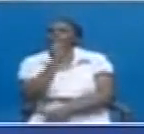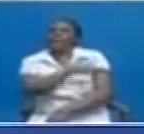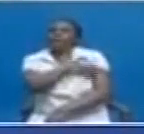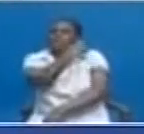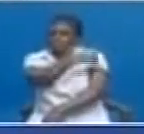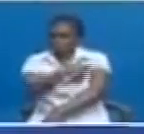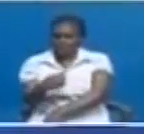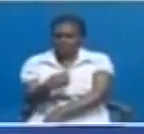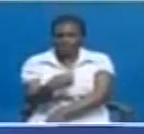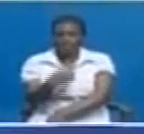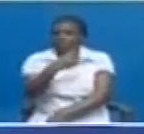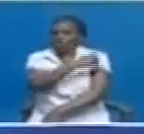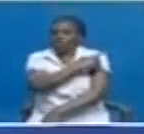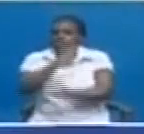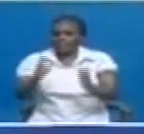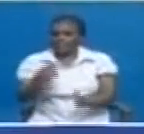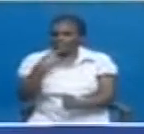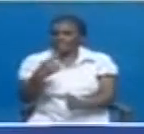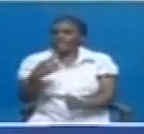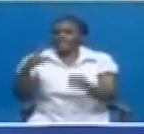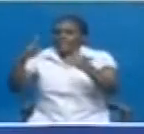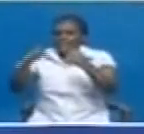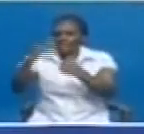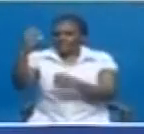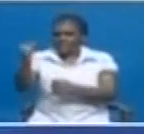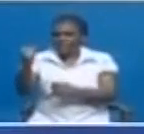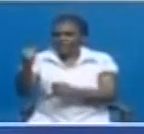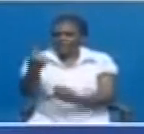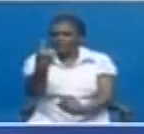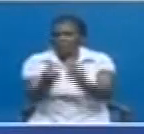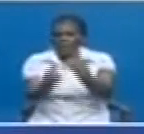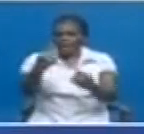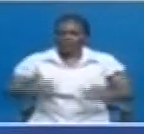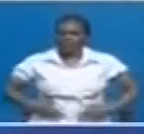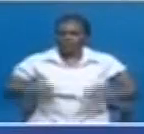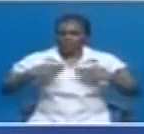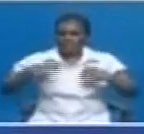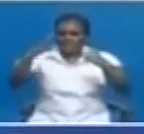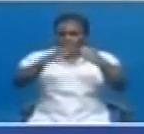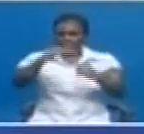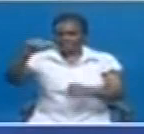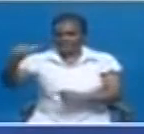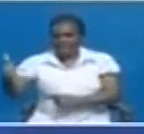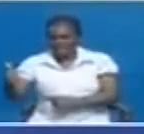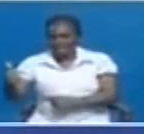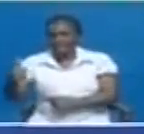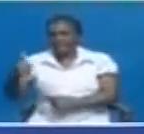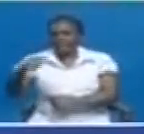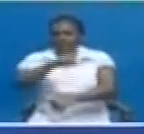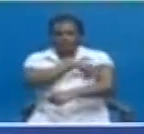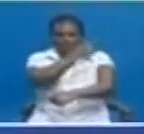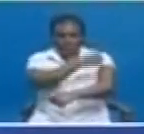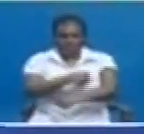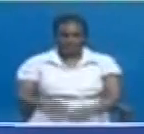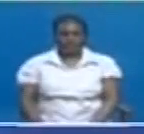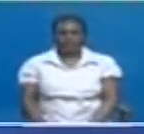National Hospital, with doctors saying that he had 95% of burns on his body, while 8 others were admitted at the Tigoni Hospital. As the